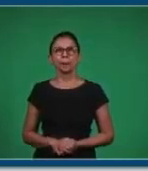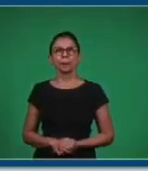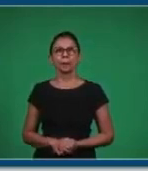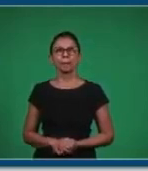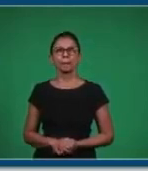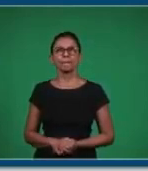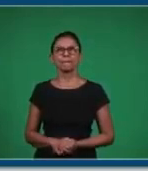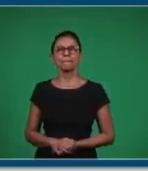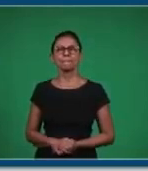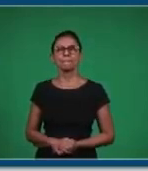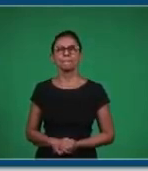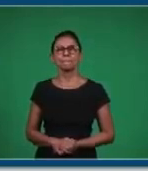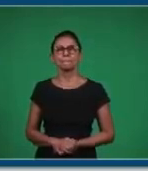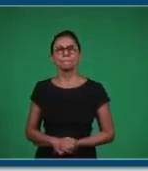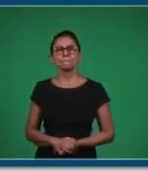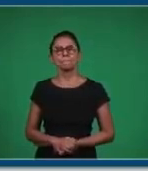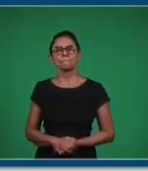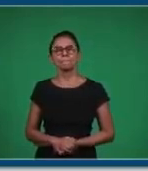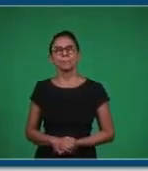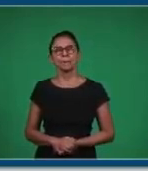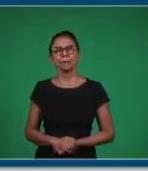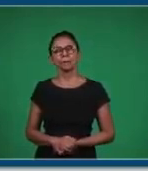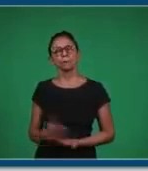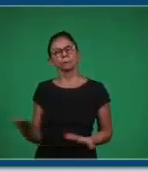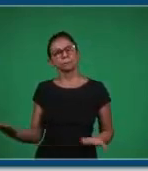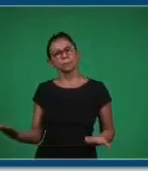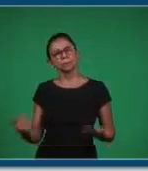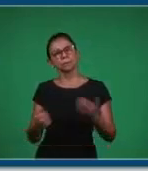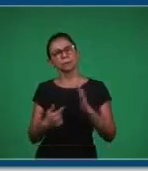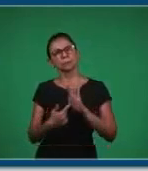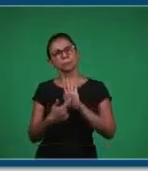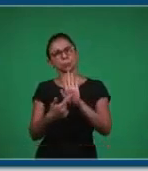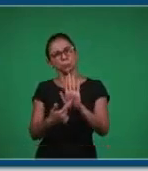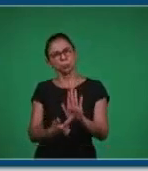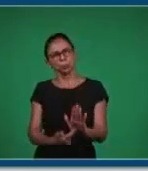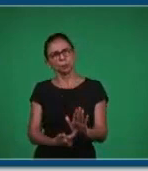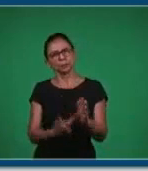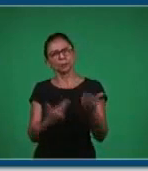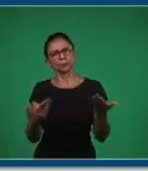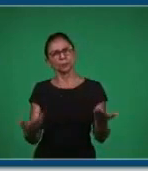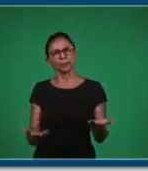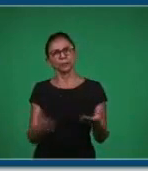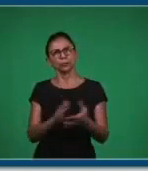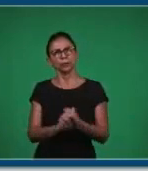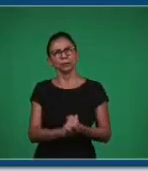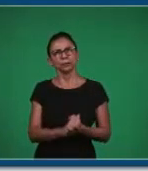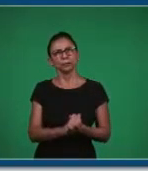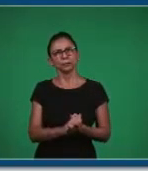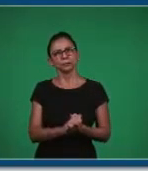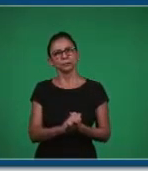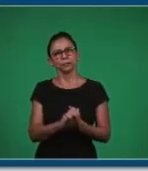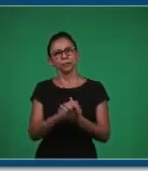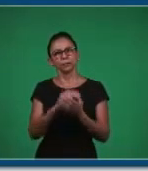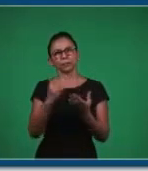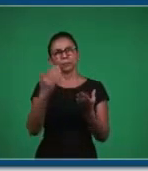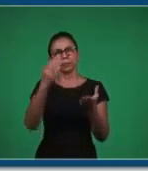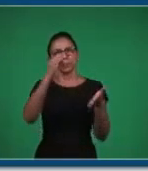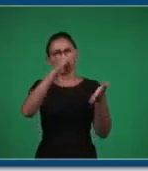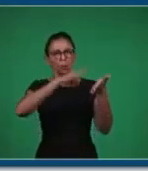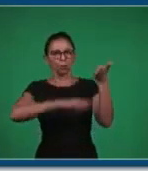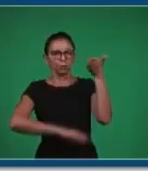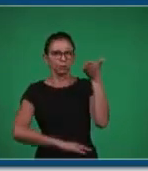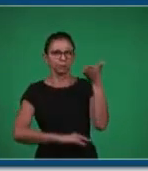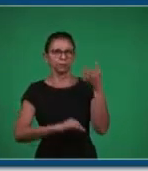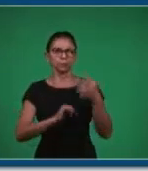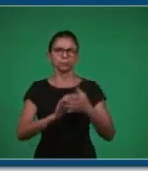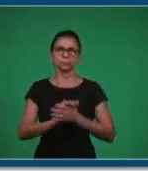come Vencerra. So when we present here the degree of the person, we are saying that